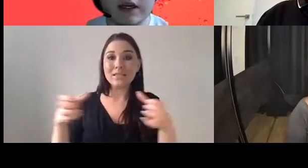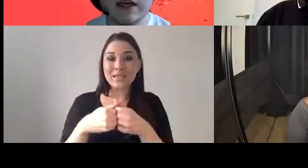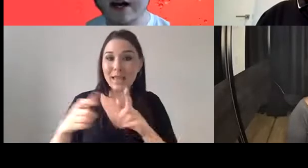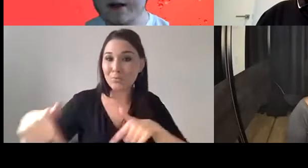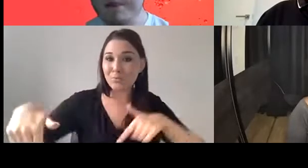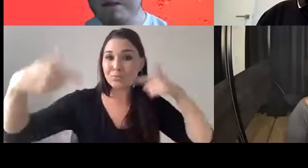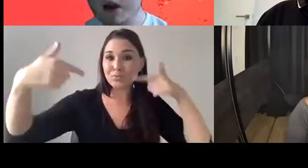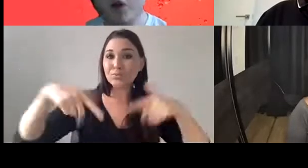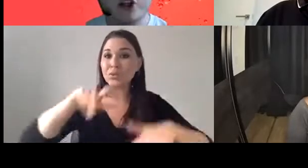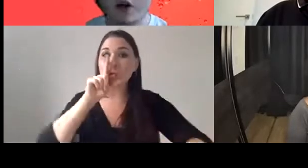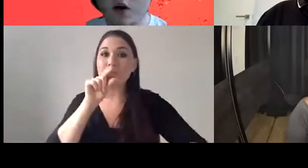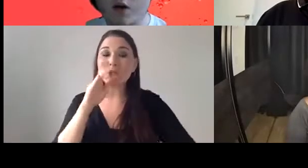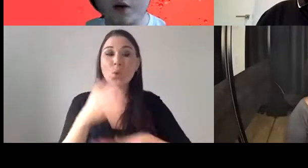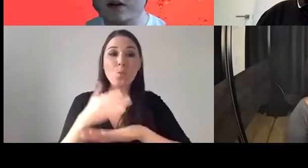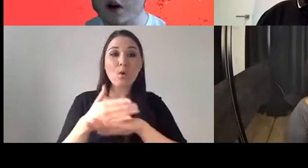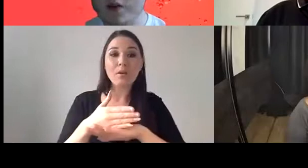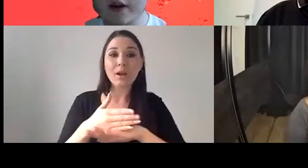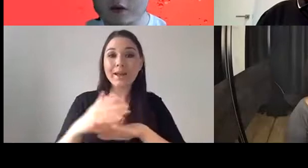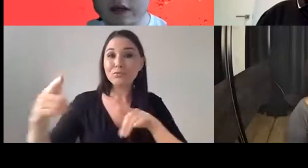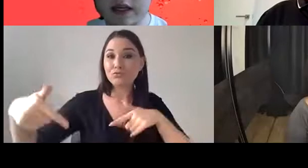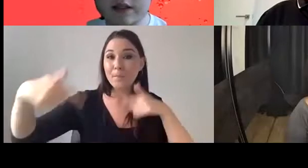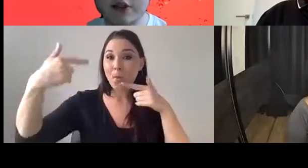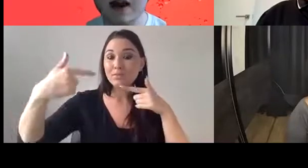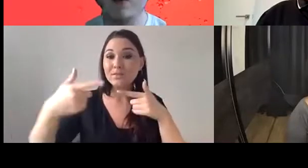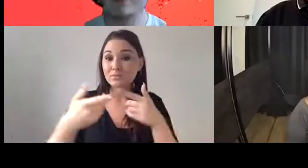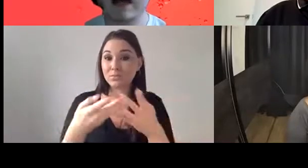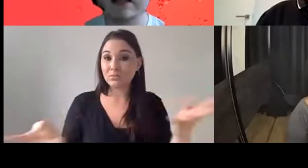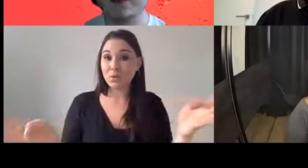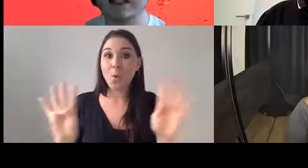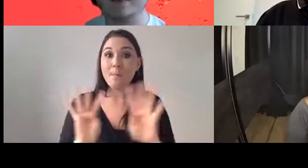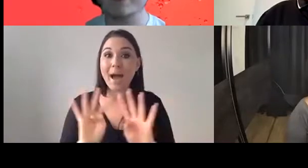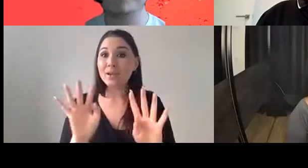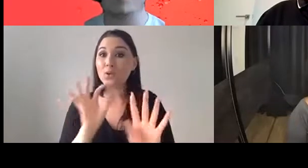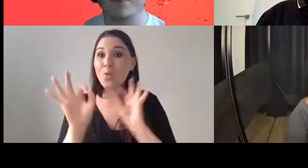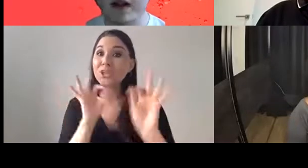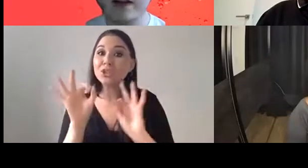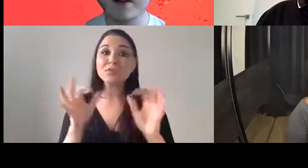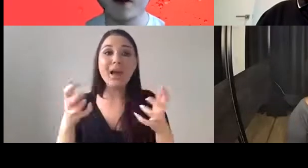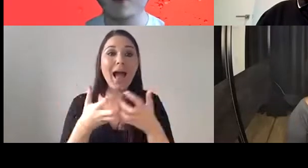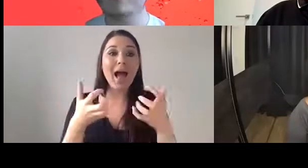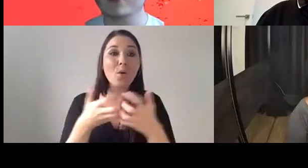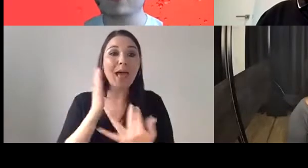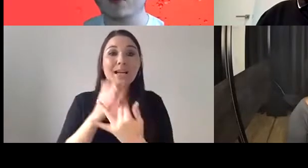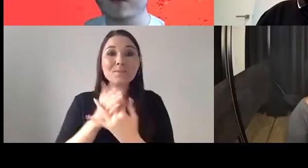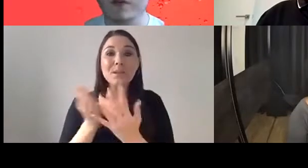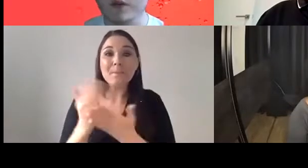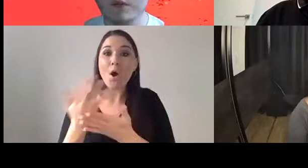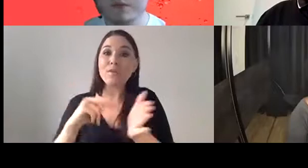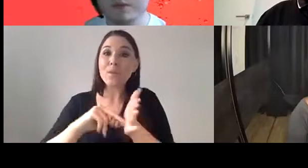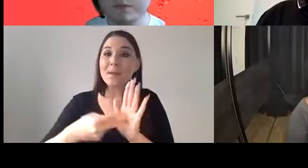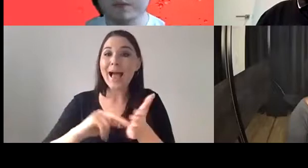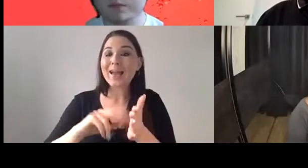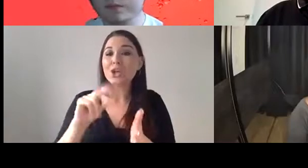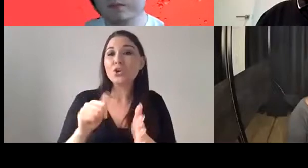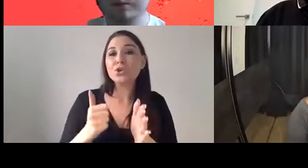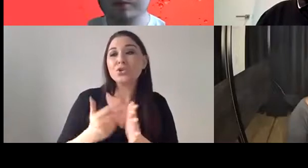remotely. A question I'll throw out to the whole panel is, how can accessibility be part of the plan and not just as an afterthought?